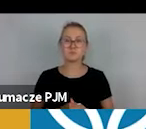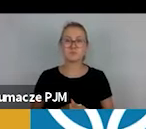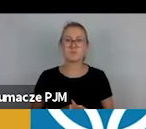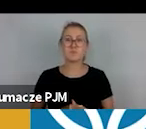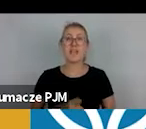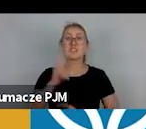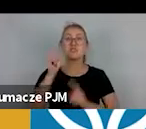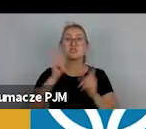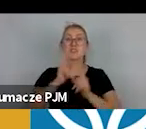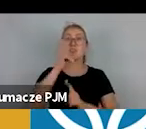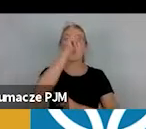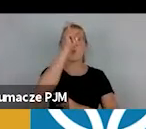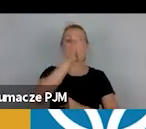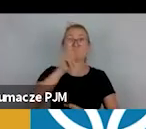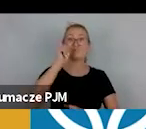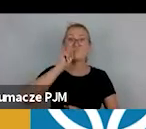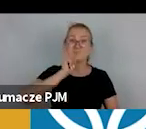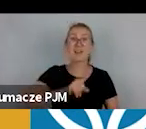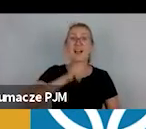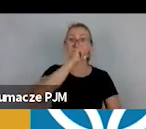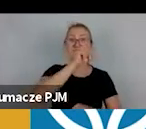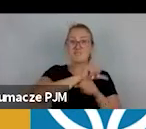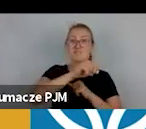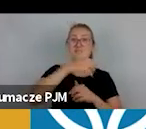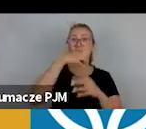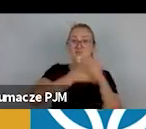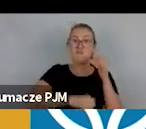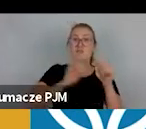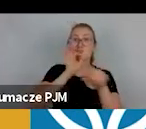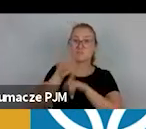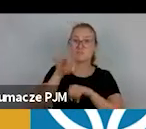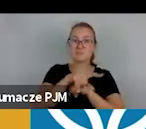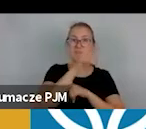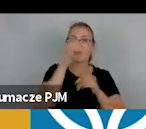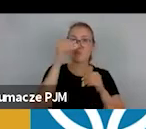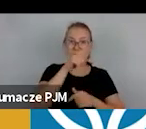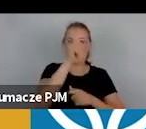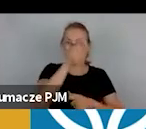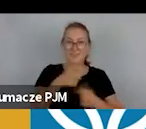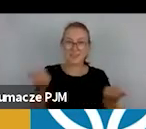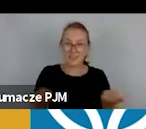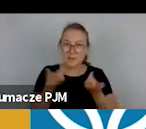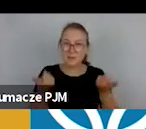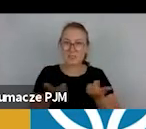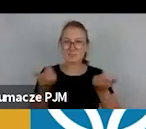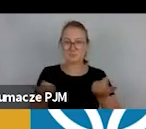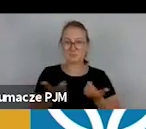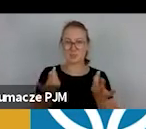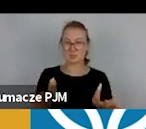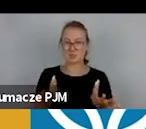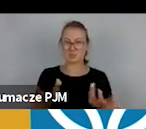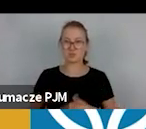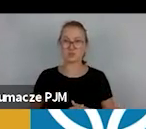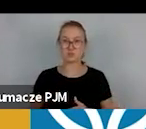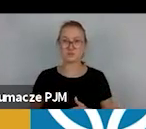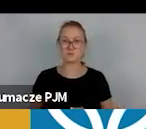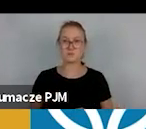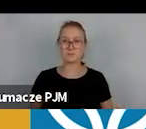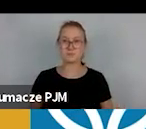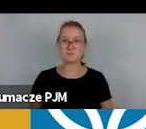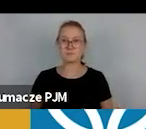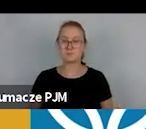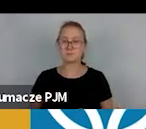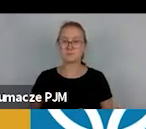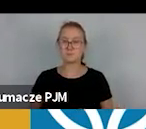our sons. So that insight led us to a campaign that was coaching boys into men. And the idea was talk early,